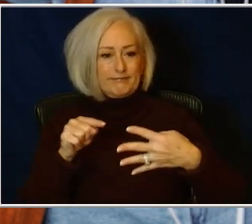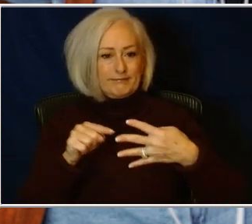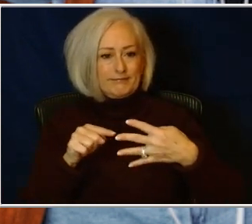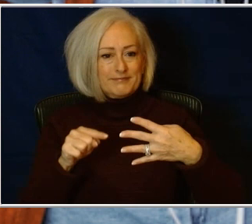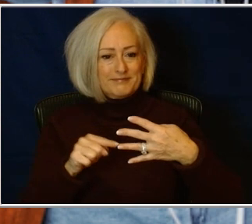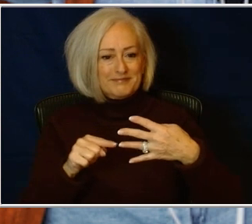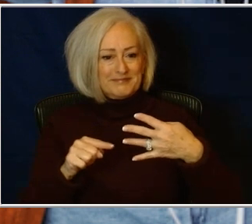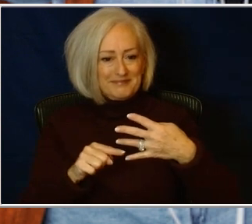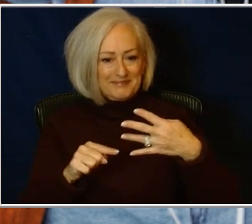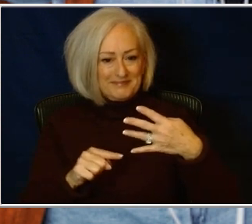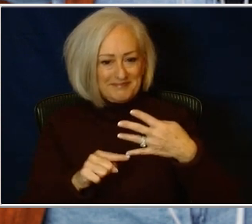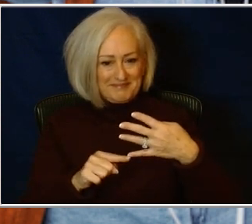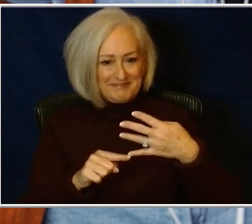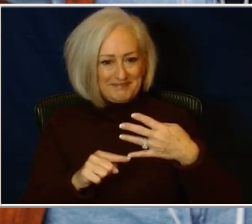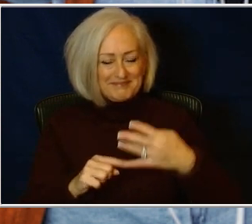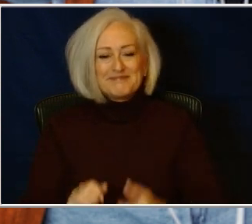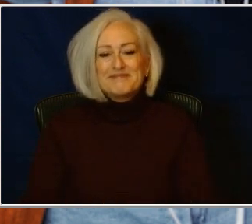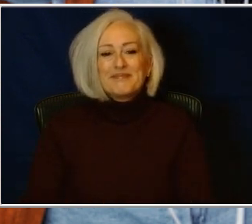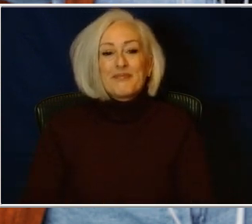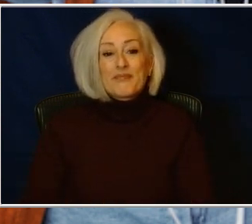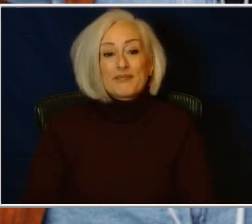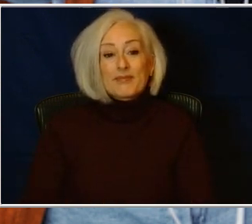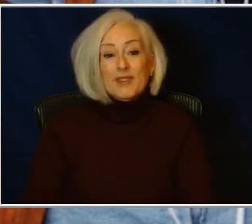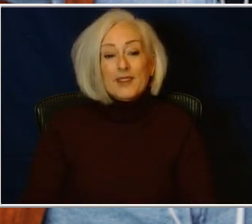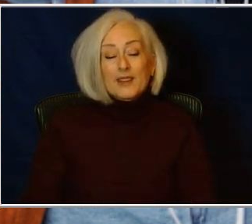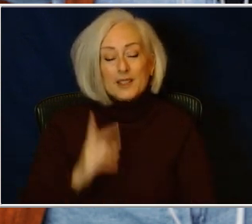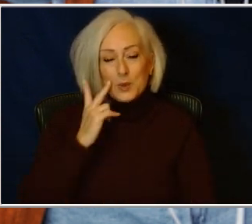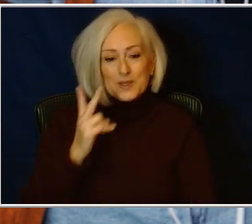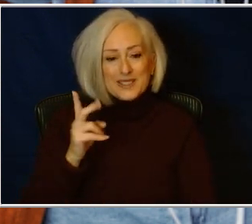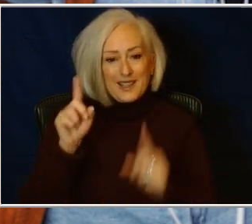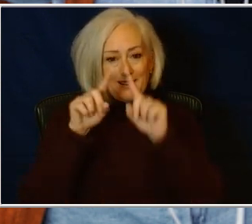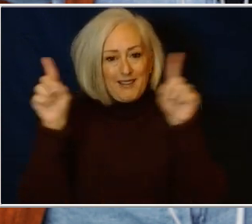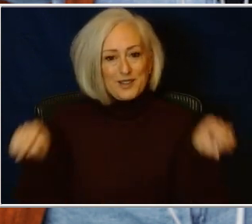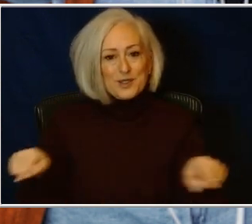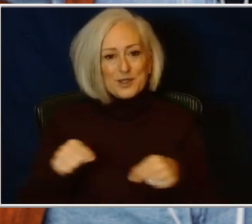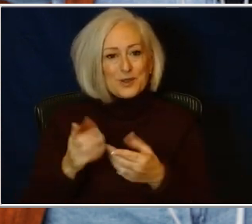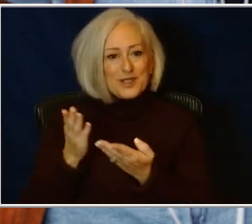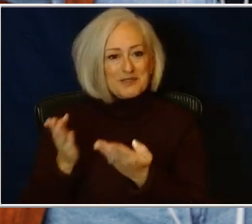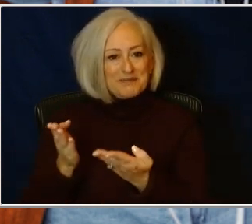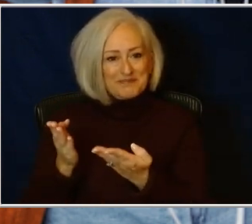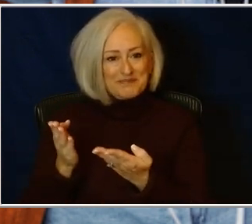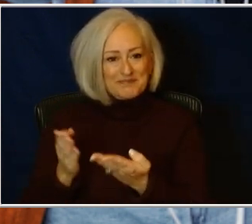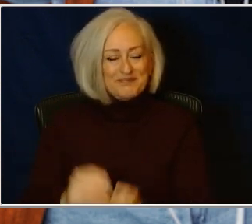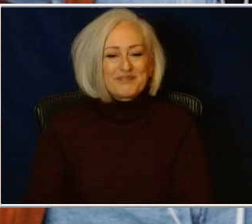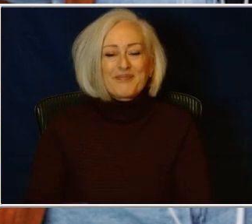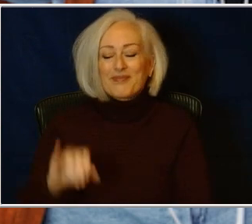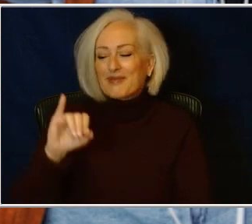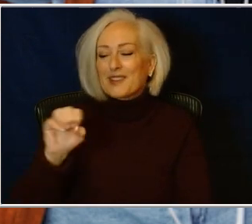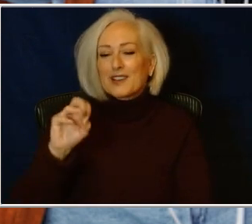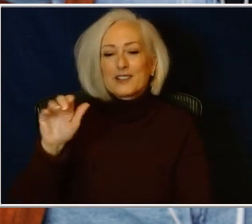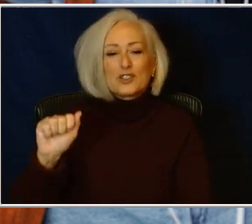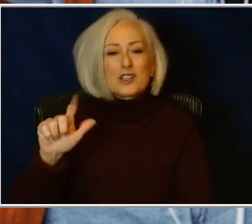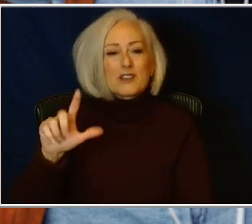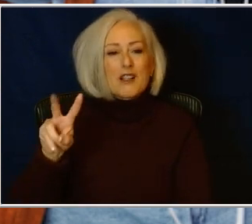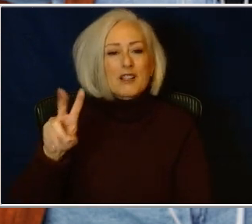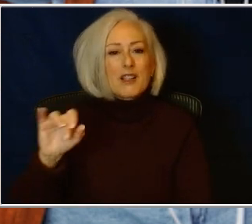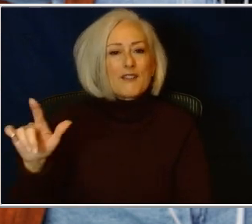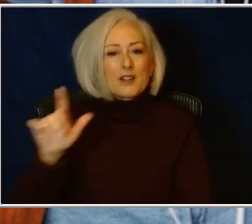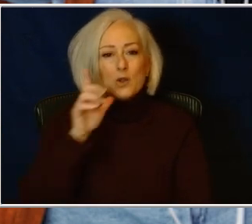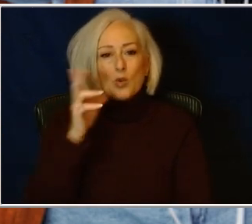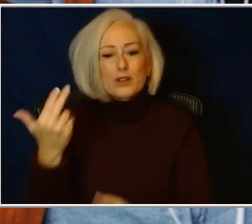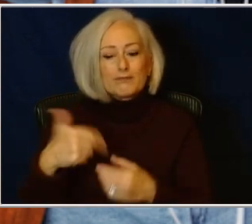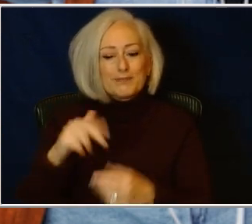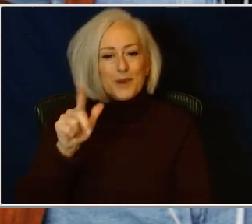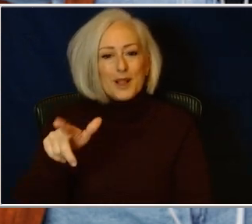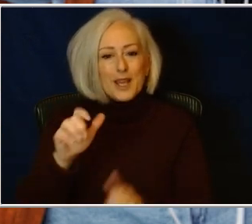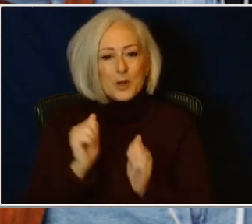Medical News Network. You find those links right here on your screen. Jessica Lovell will join us a little later with those questions.